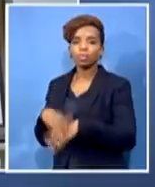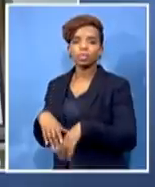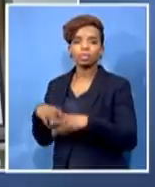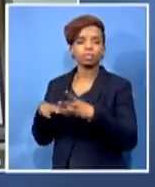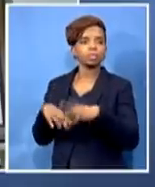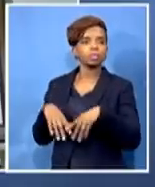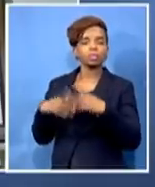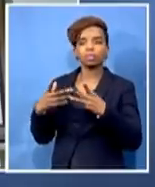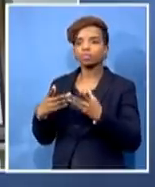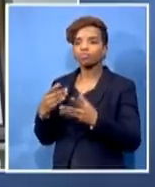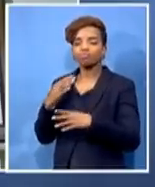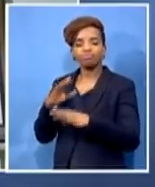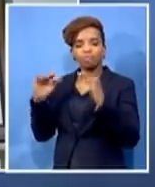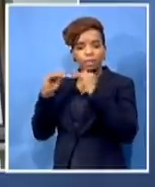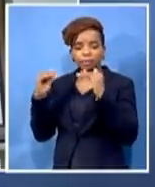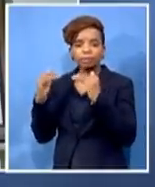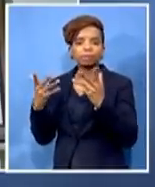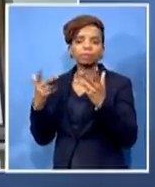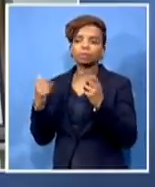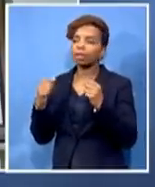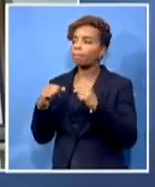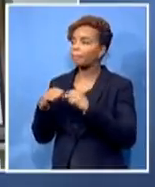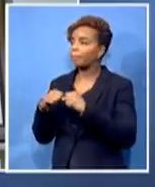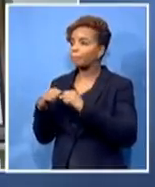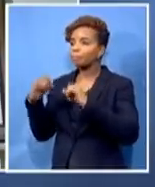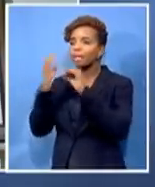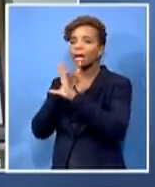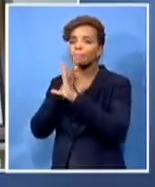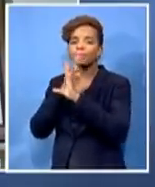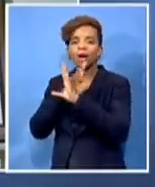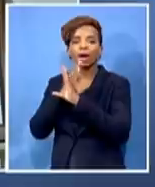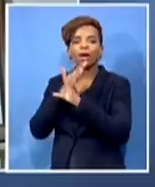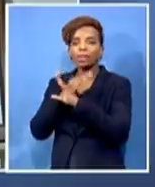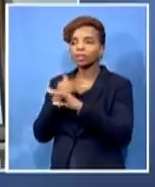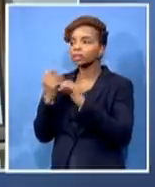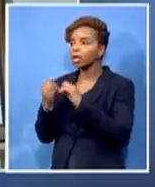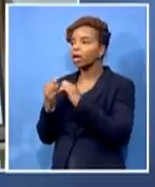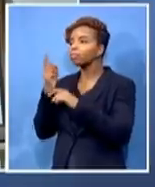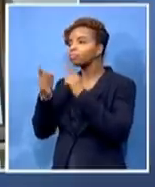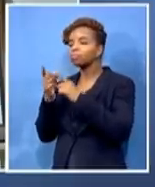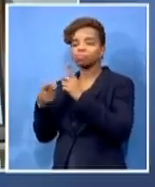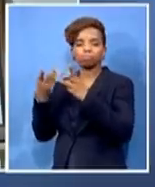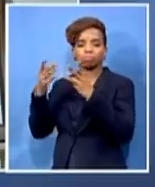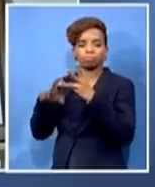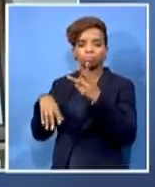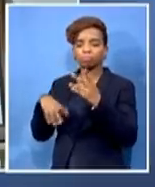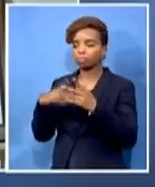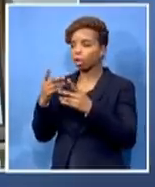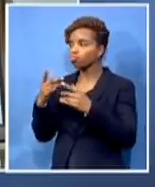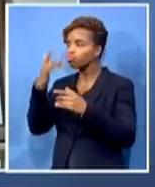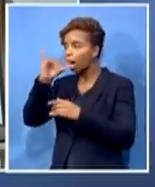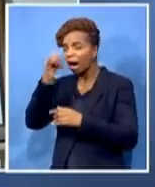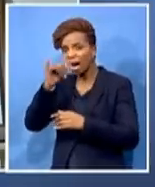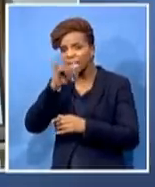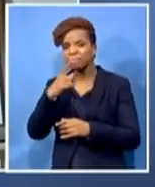private prosecutorial style, on crime, saying he will target drug lords and criminal syndicates,